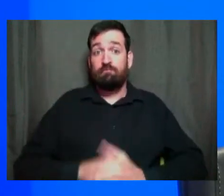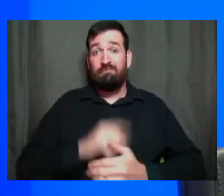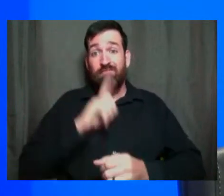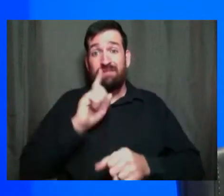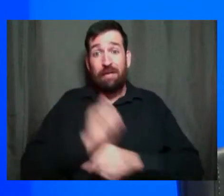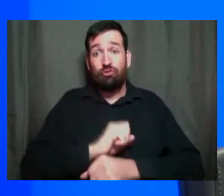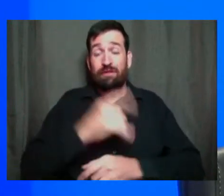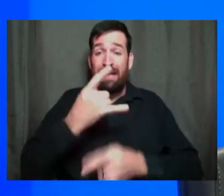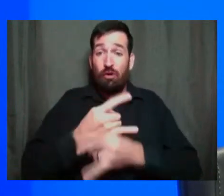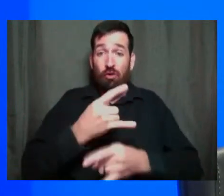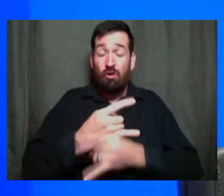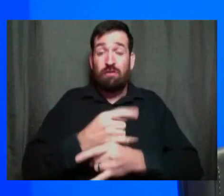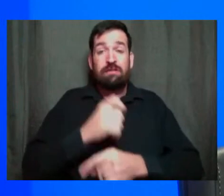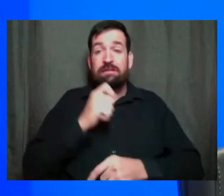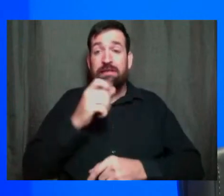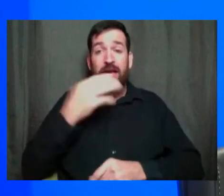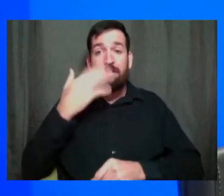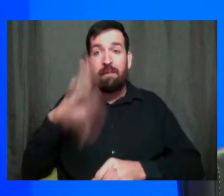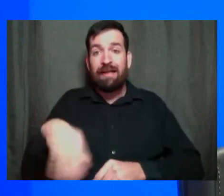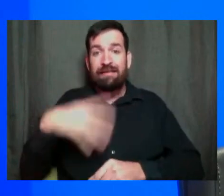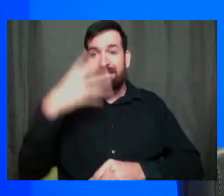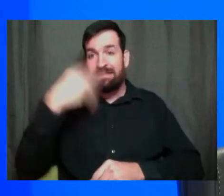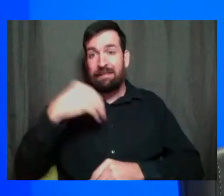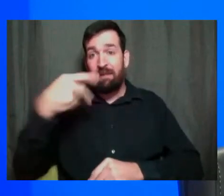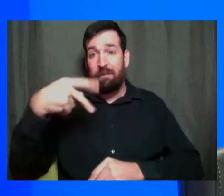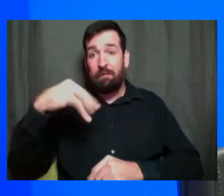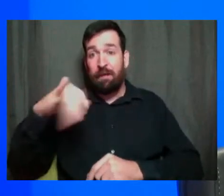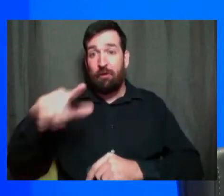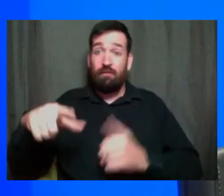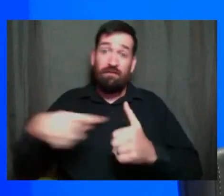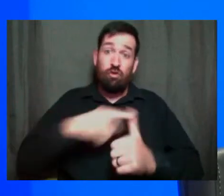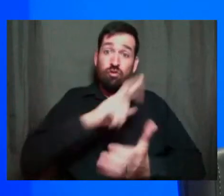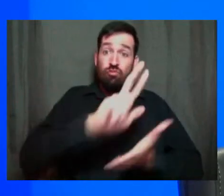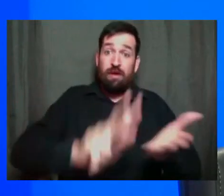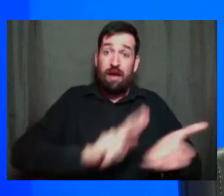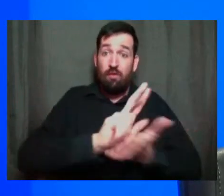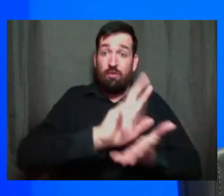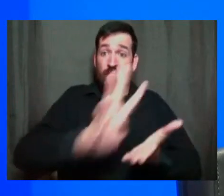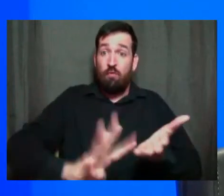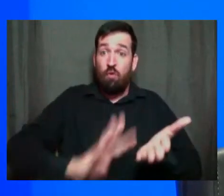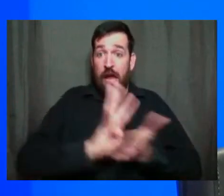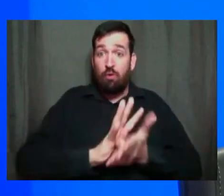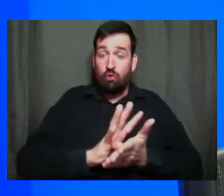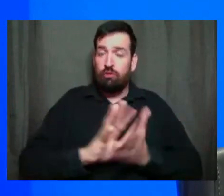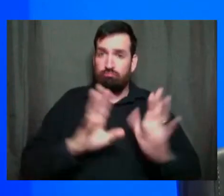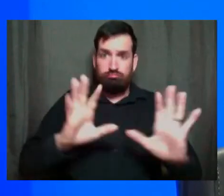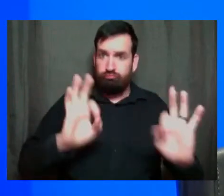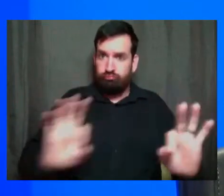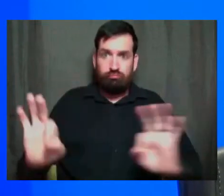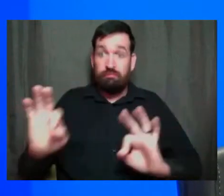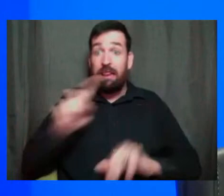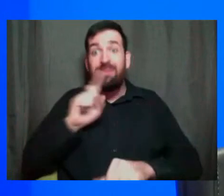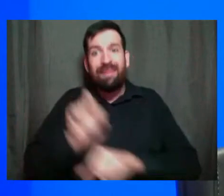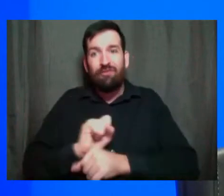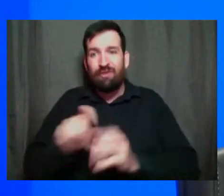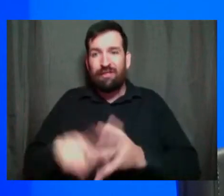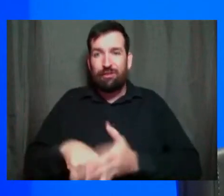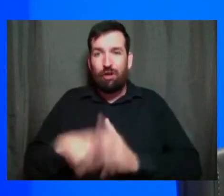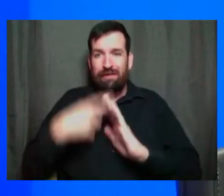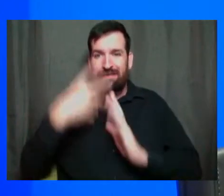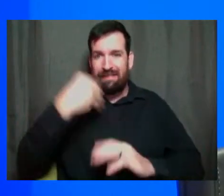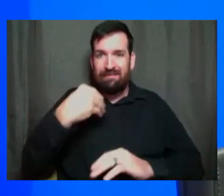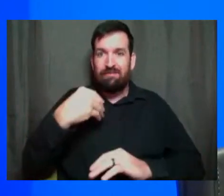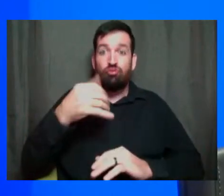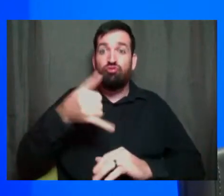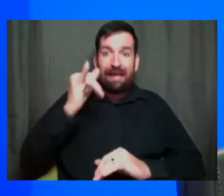bad sleeping pill because that first 3 or 4 hours you fall asleep, and I will see a patient a month that they start drinking literally to help them sleep. The problem is You after wake 3 or up.